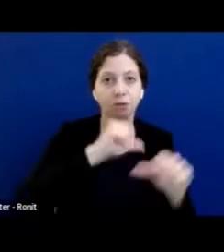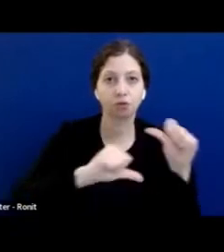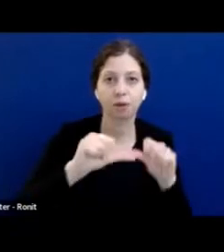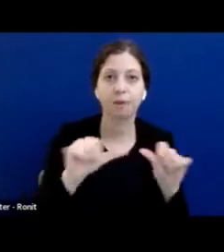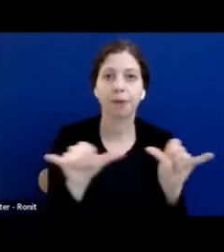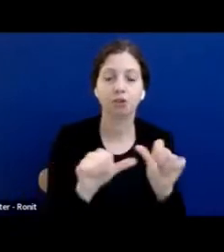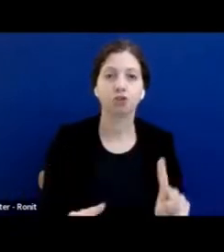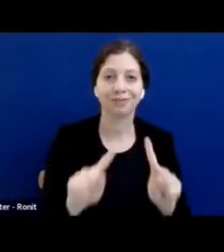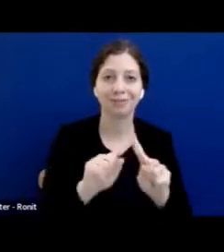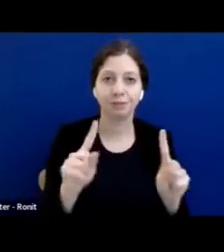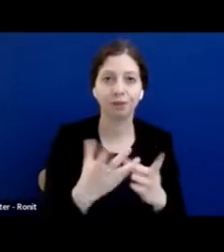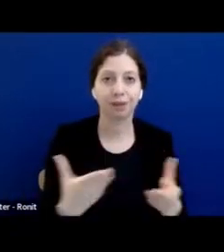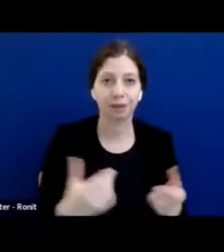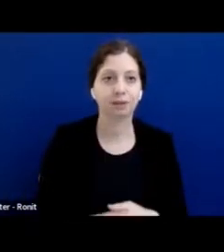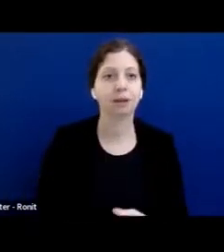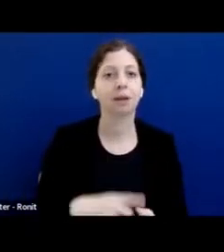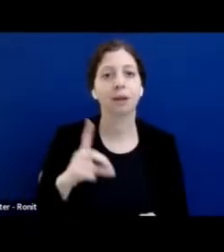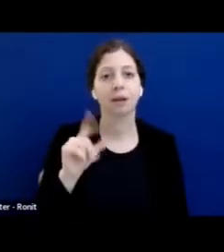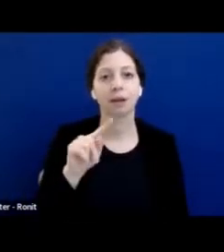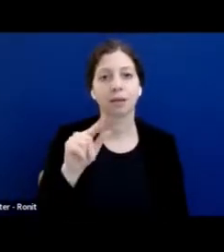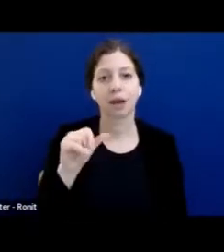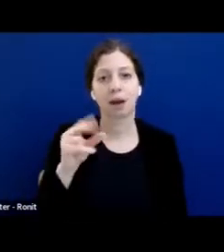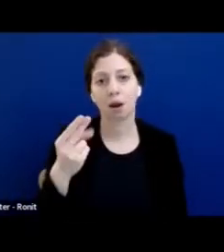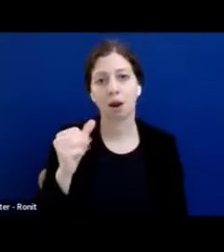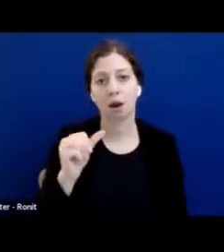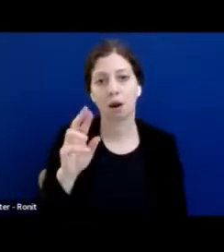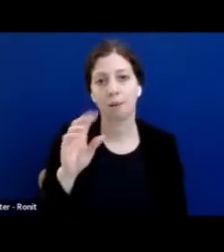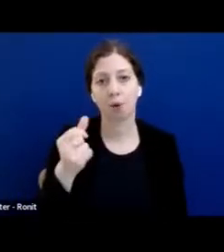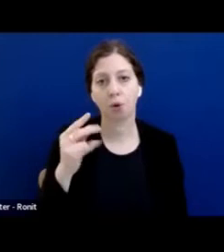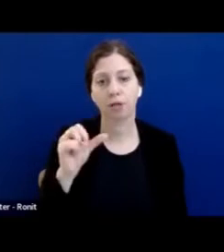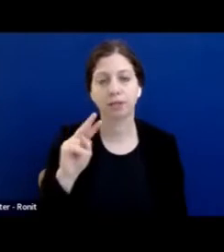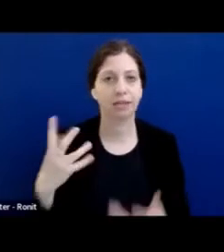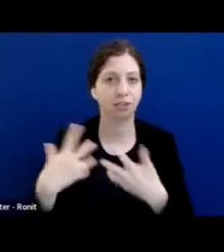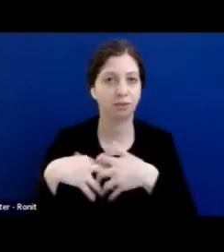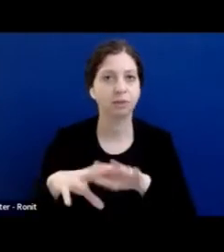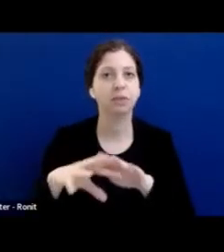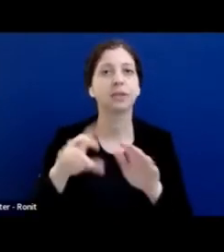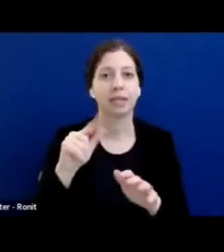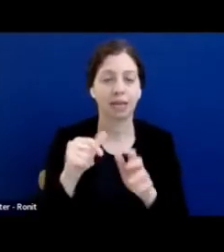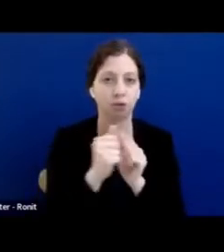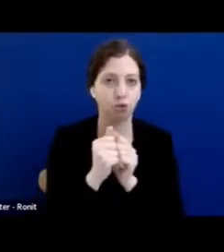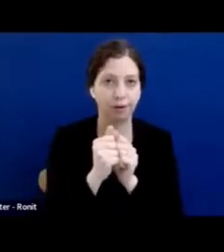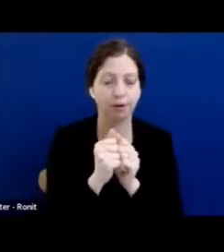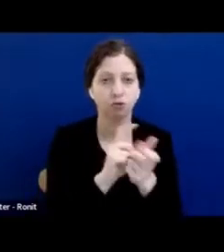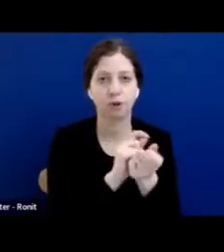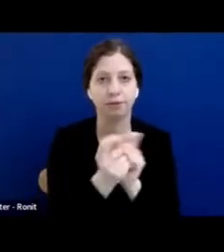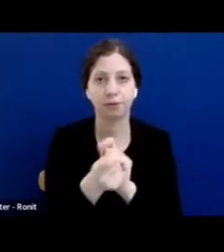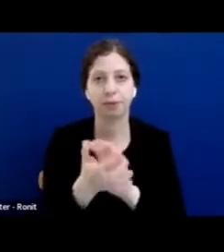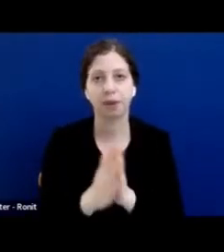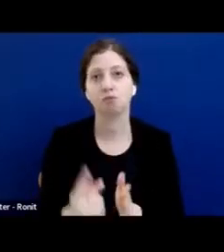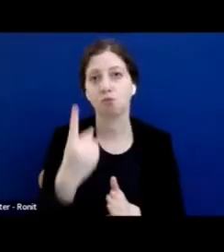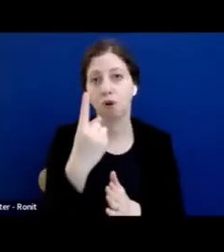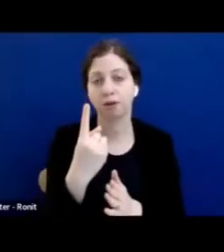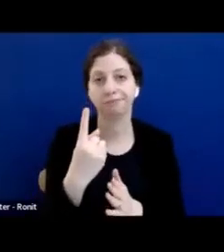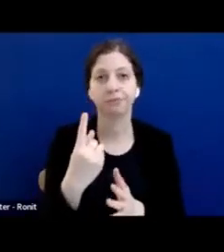different things. Data harmonization is the process of bringing data together and transforming it into one cohesive data set to